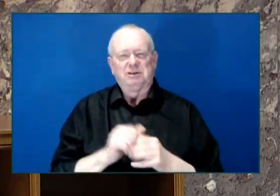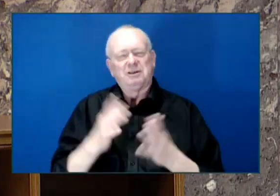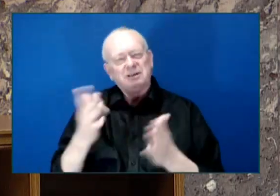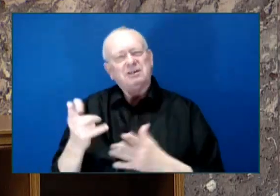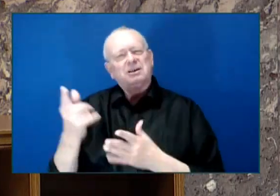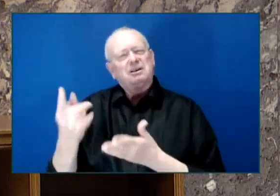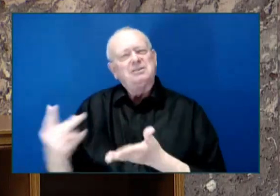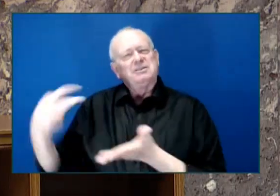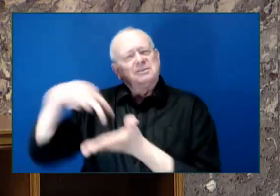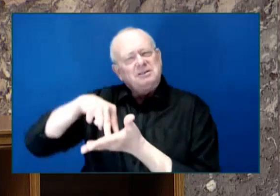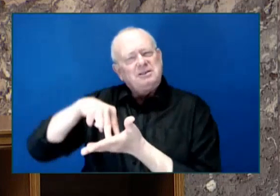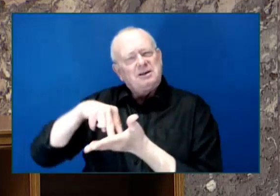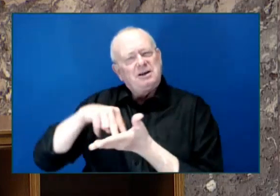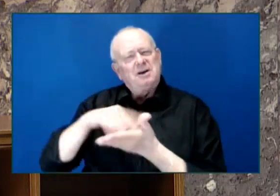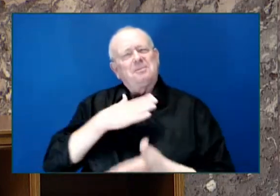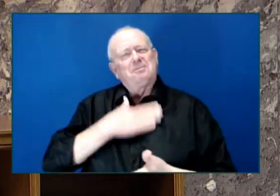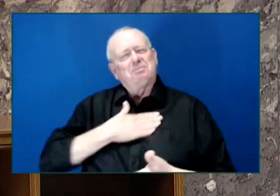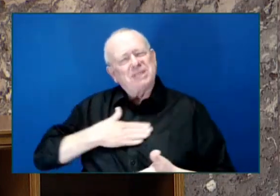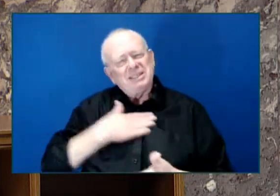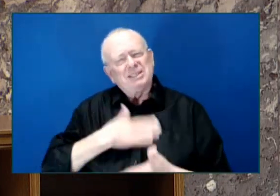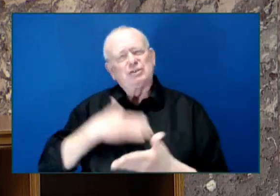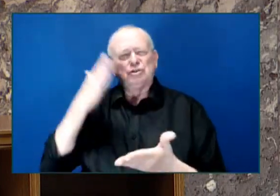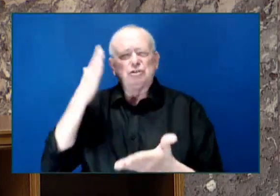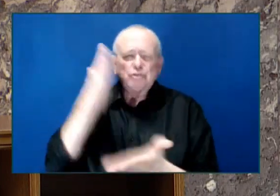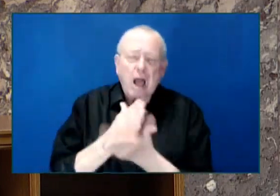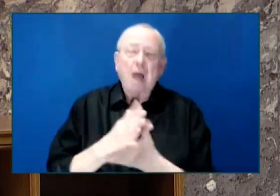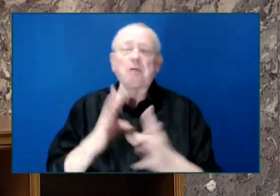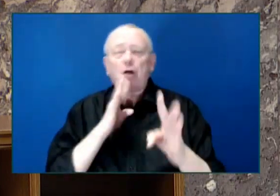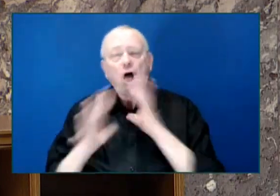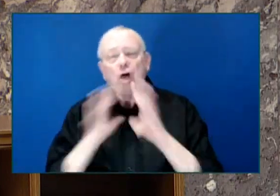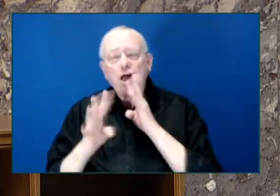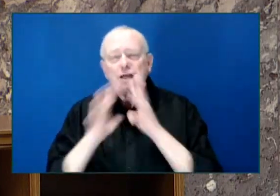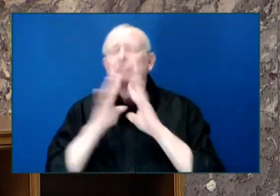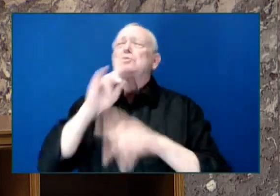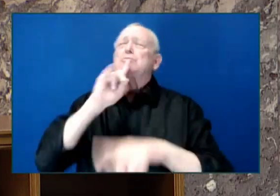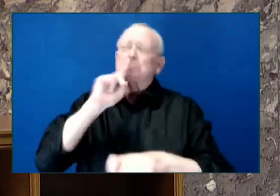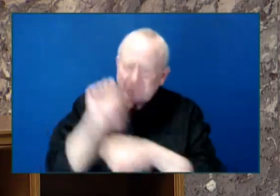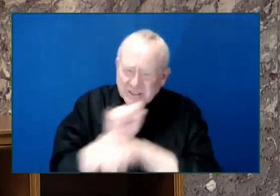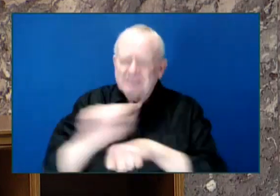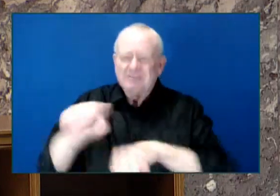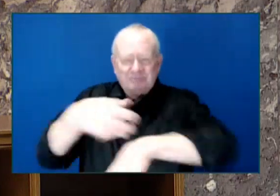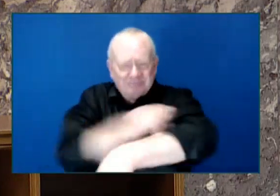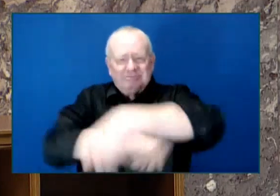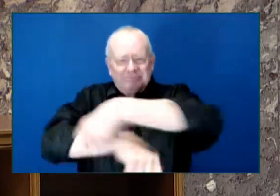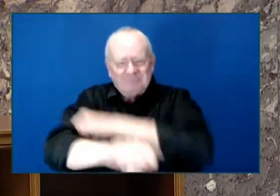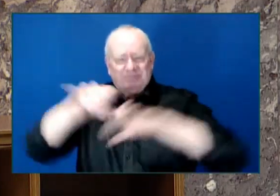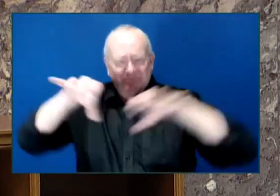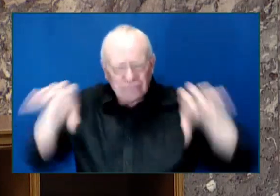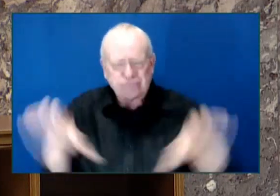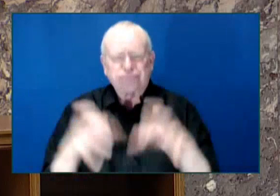actually take action to help small businesses in BC?